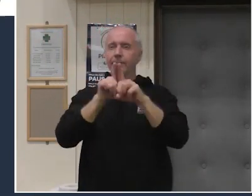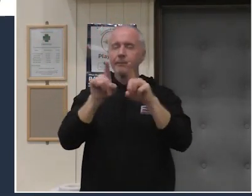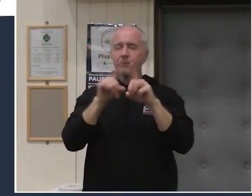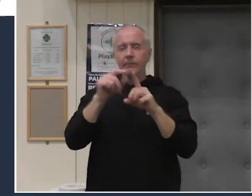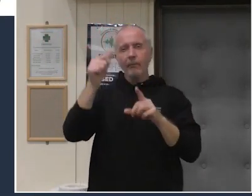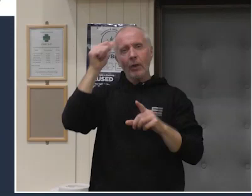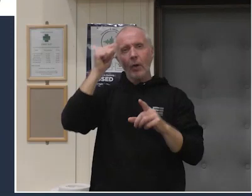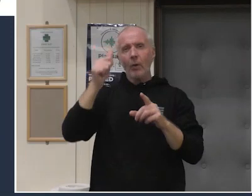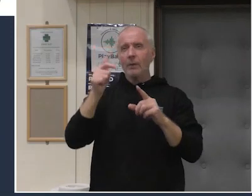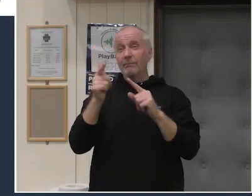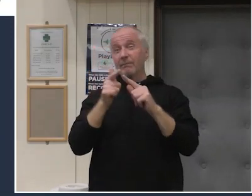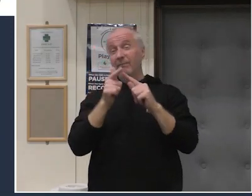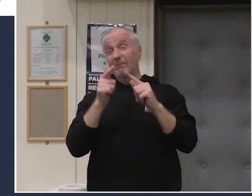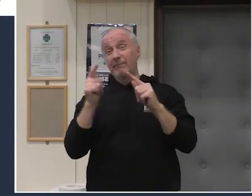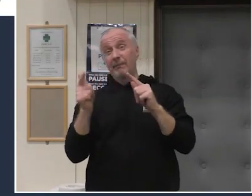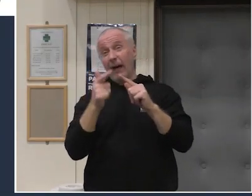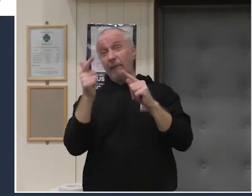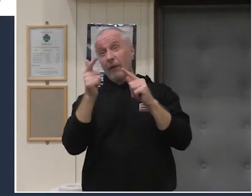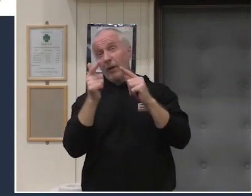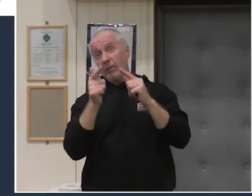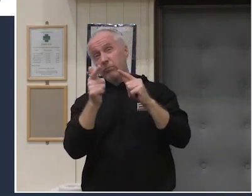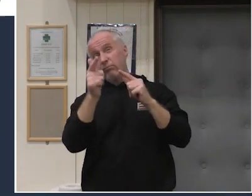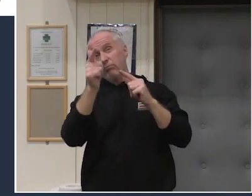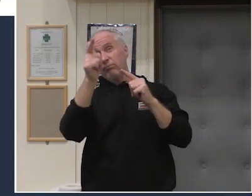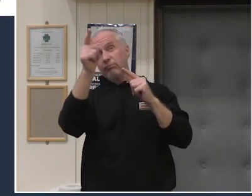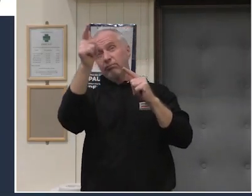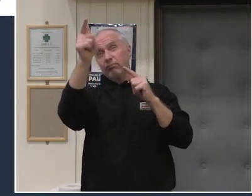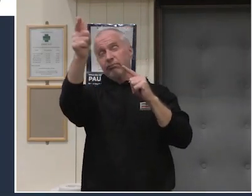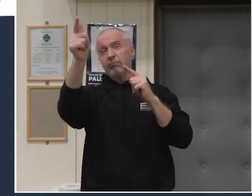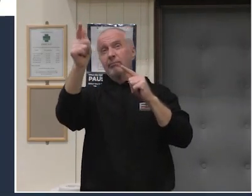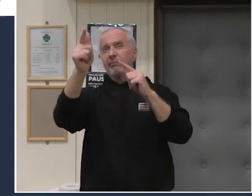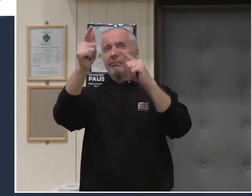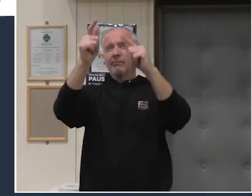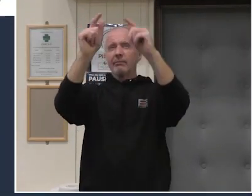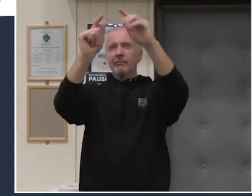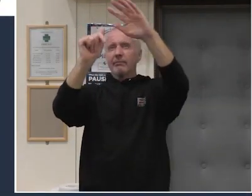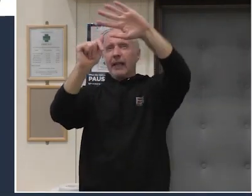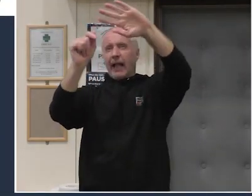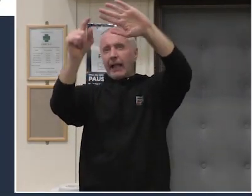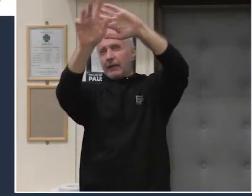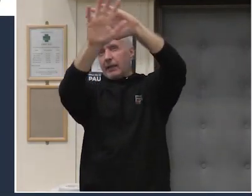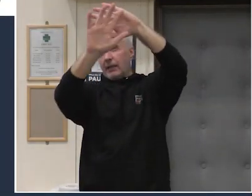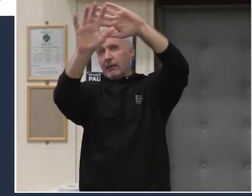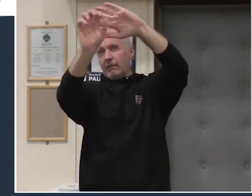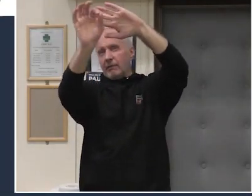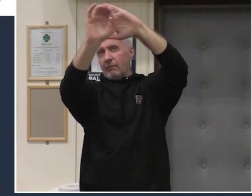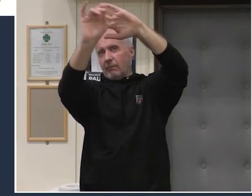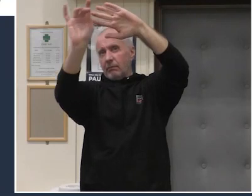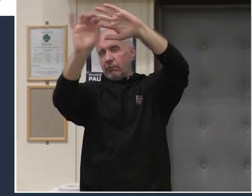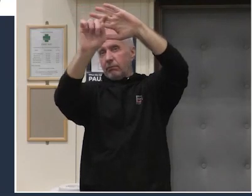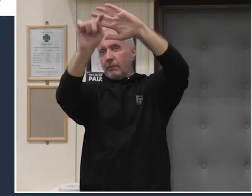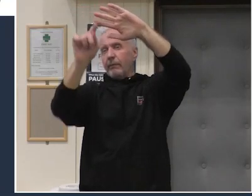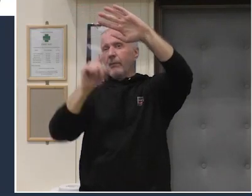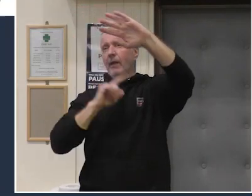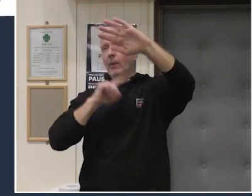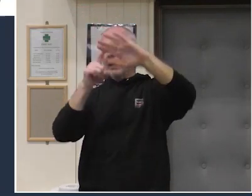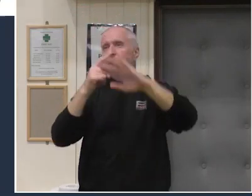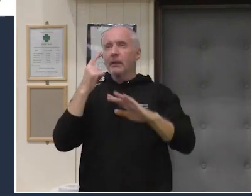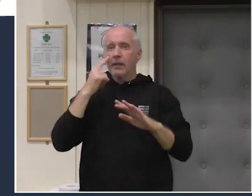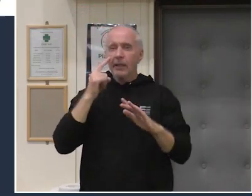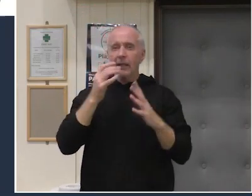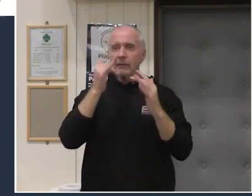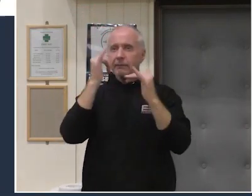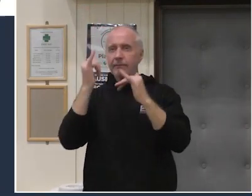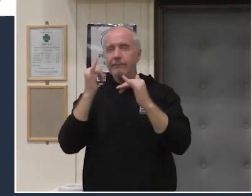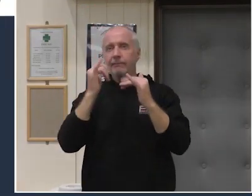far away this particular small galaxy in the background is, due to various things like